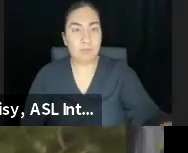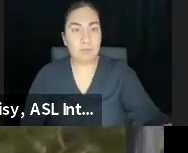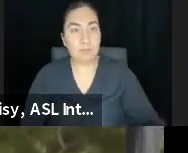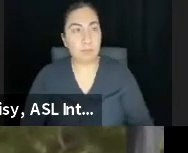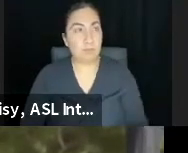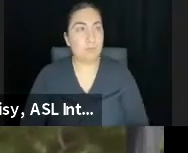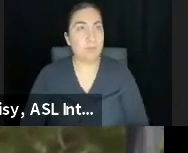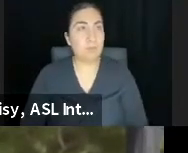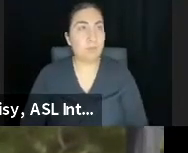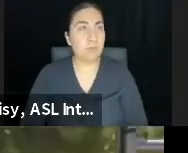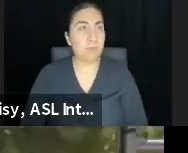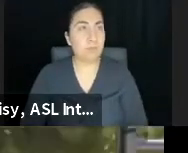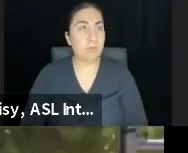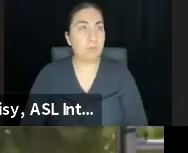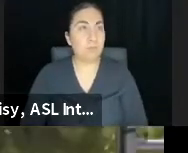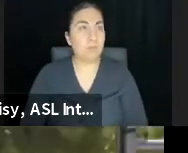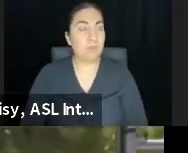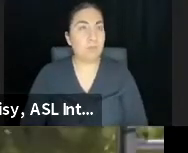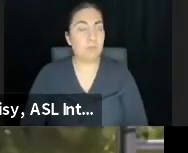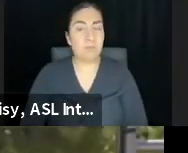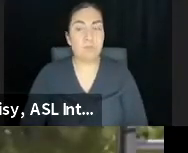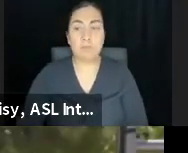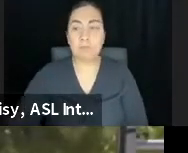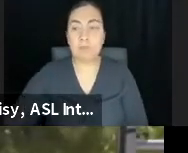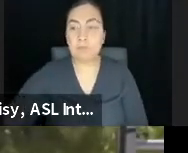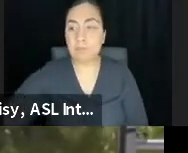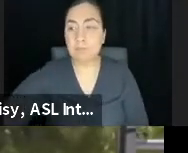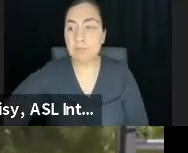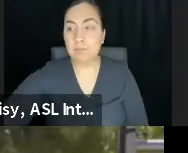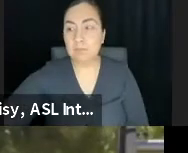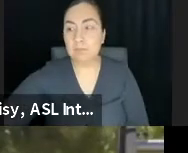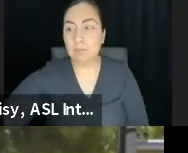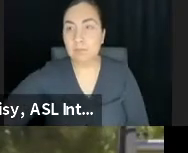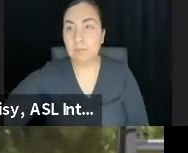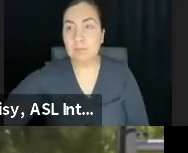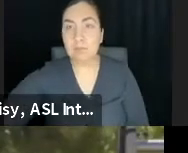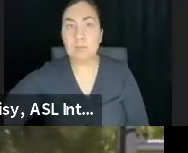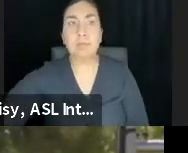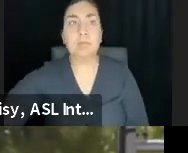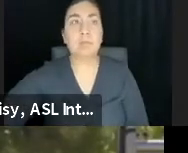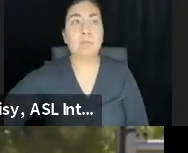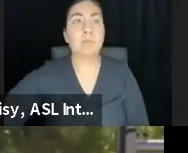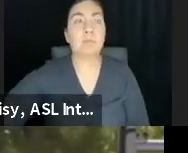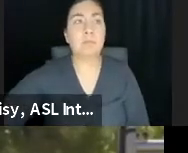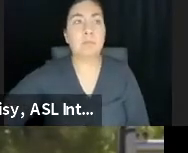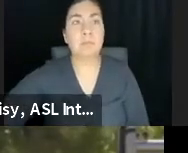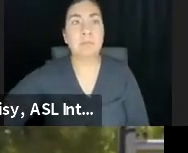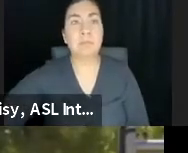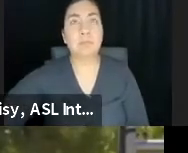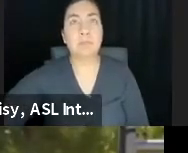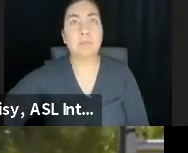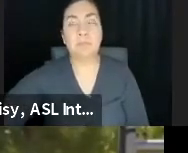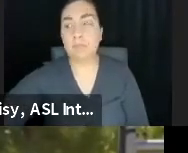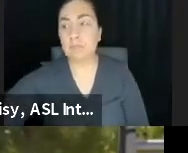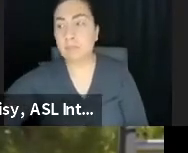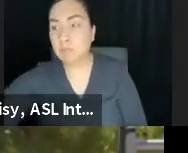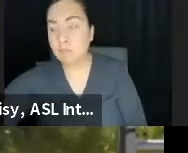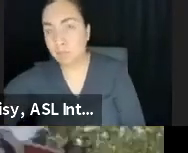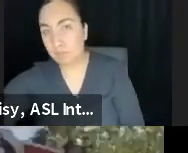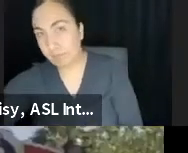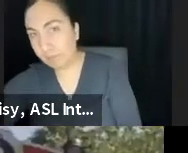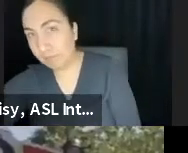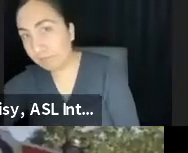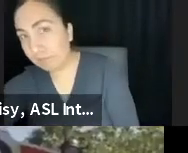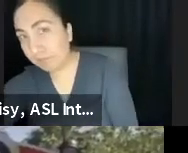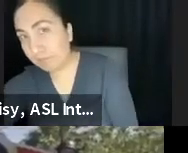River Indian Tribes, Fort Yavapai Tribe, Tribad Band of Paiute Indian,